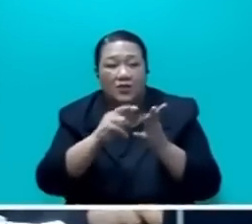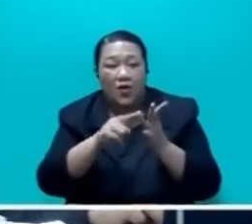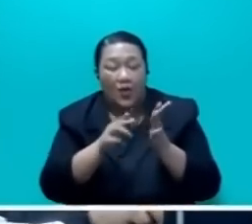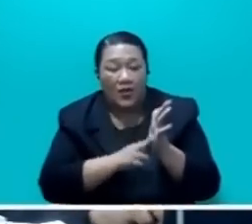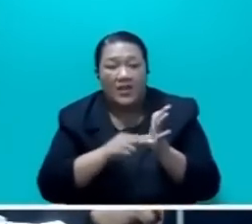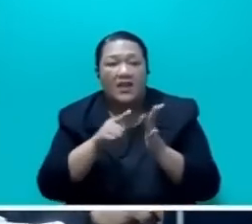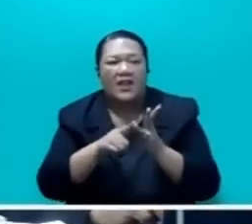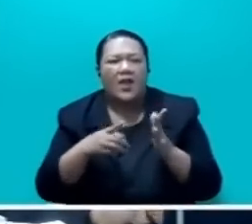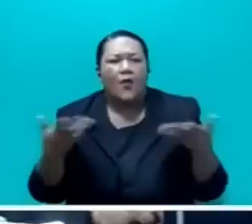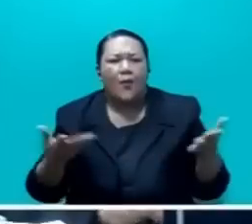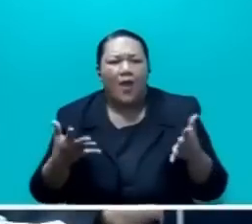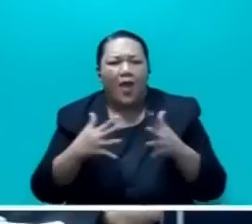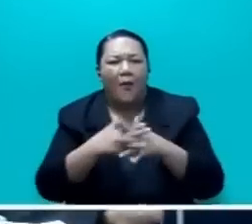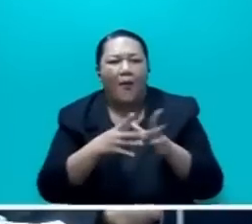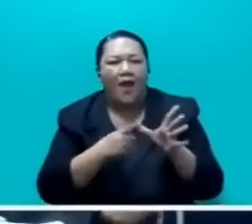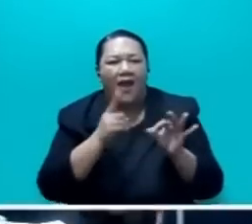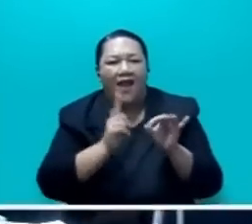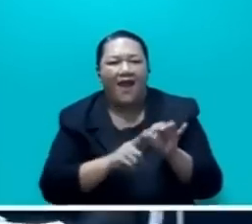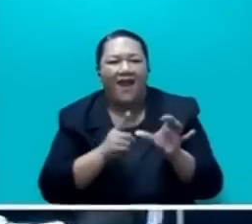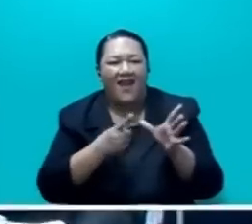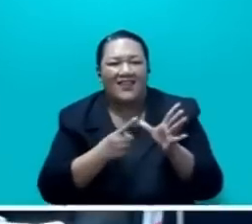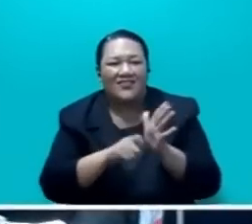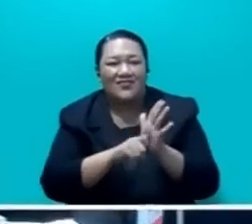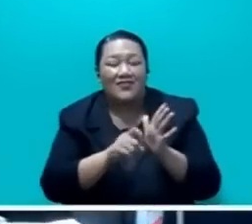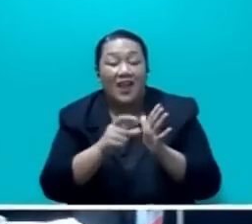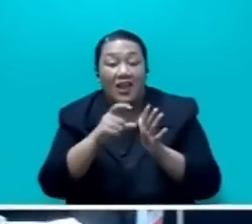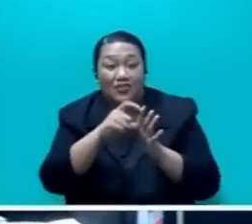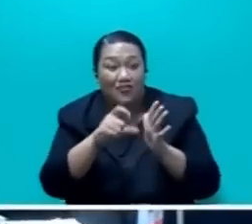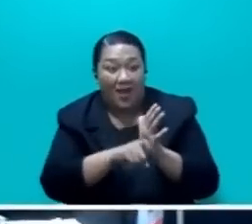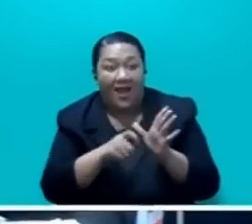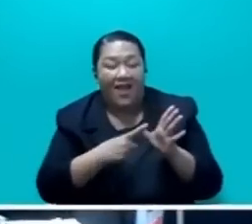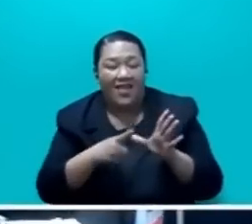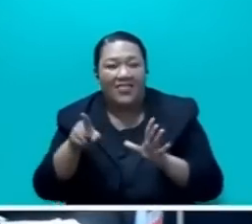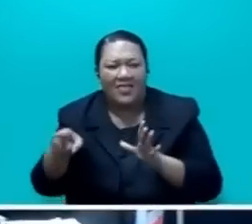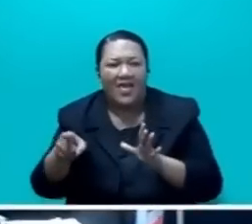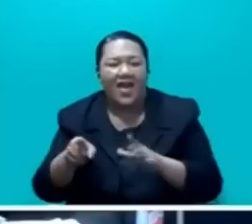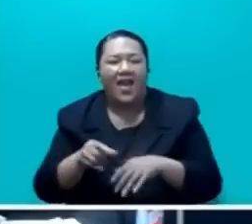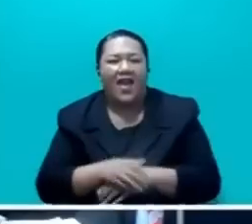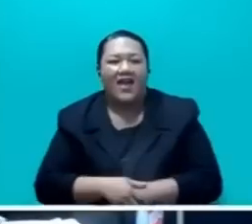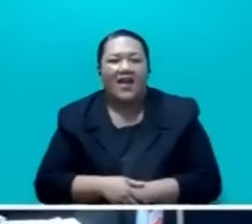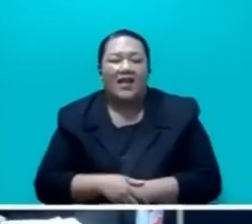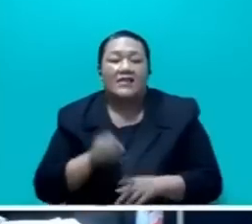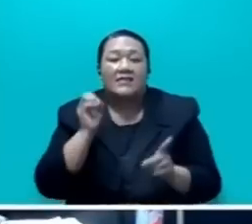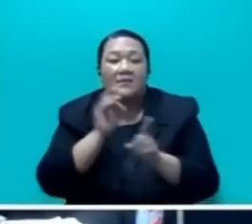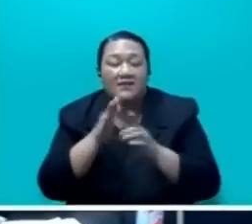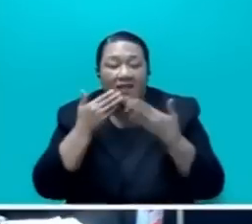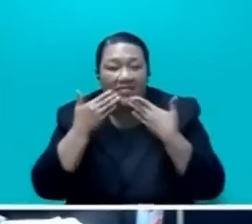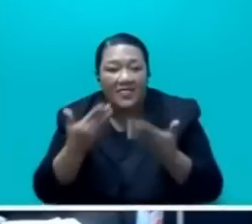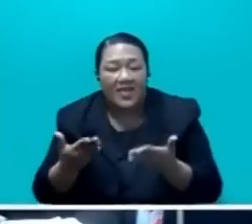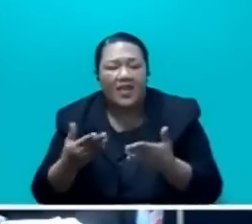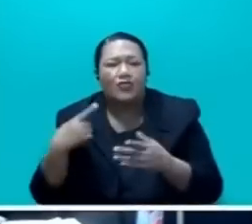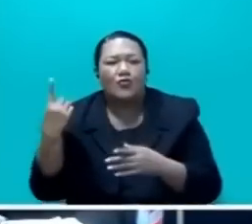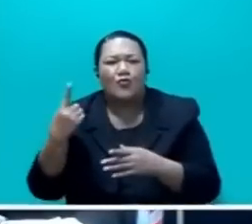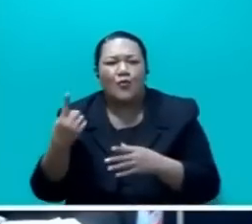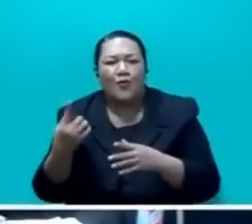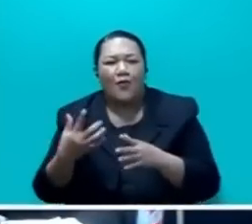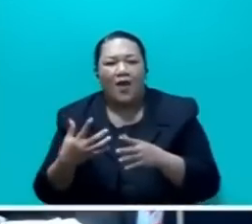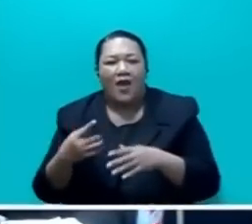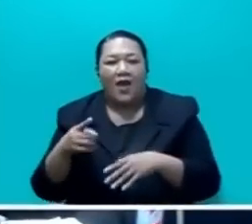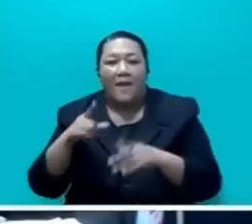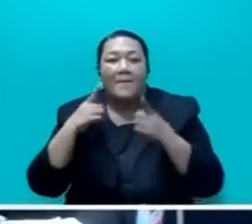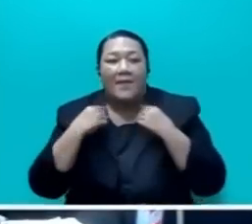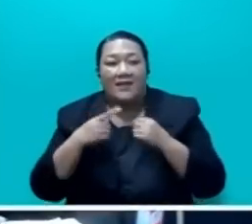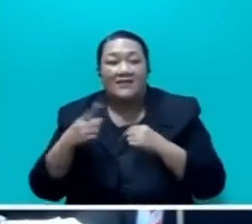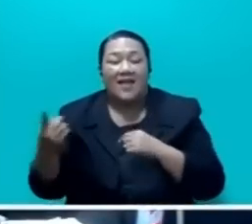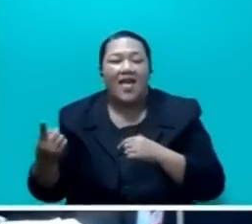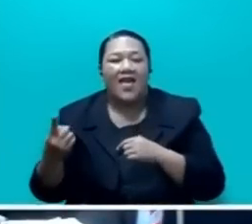Namaka Circuit within the Nandi Division. Special thanks to the Turang na Ibatawa, Manasara Tumurin Chico Sumaki, and the